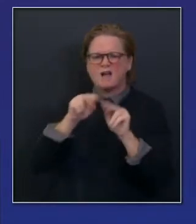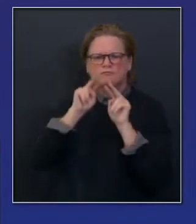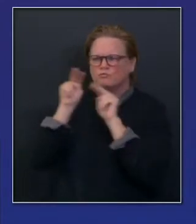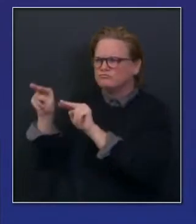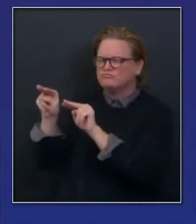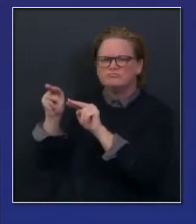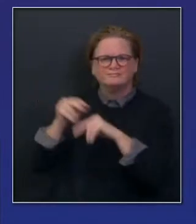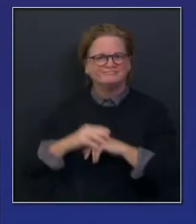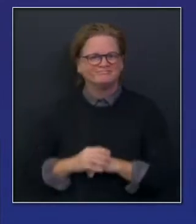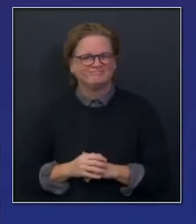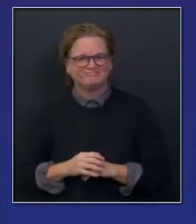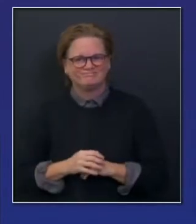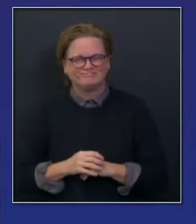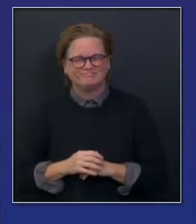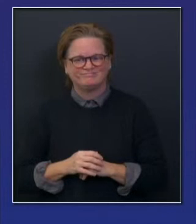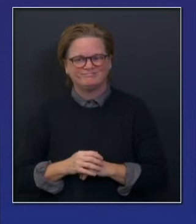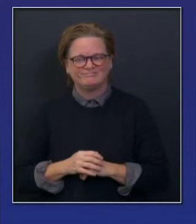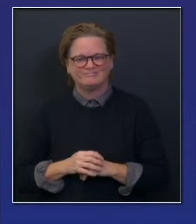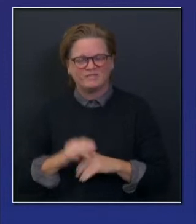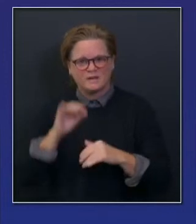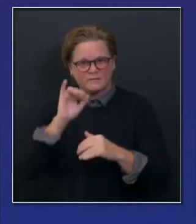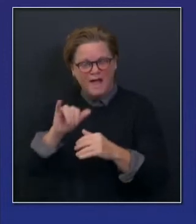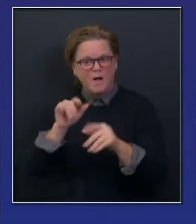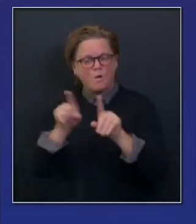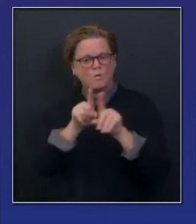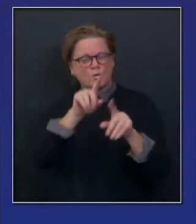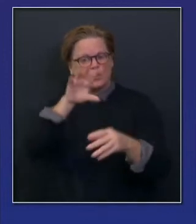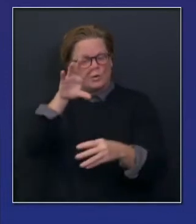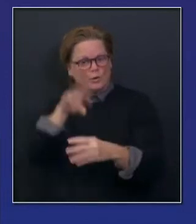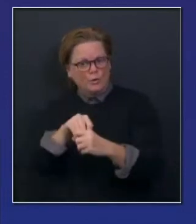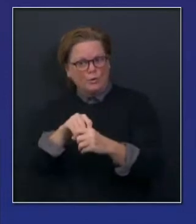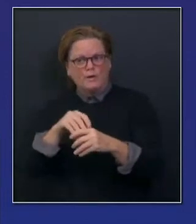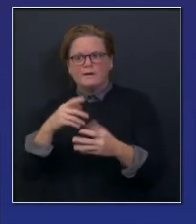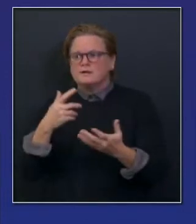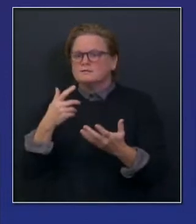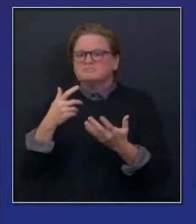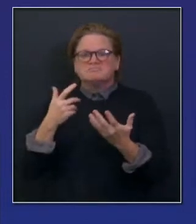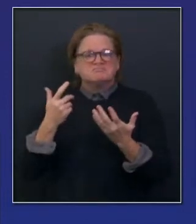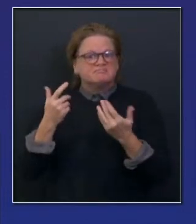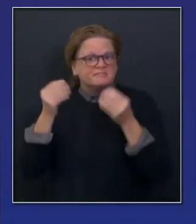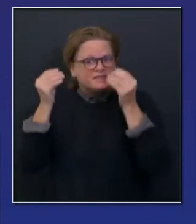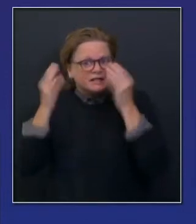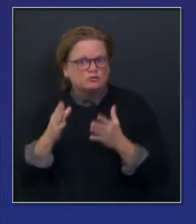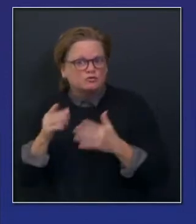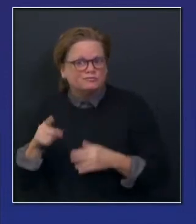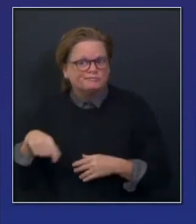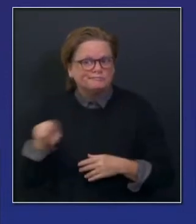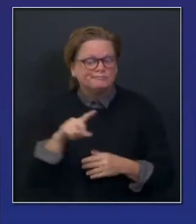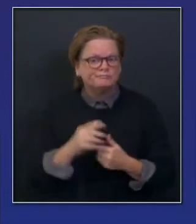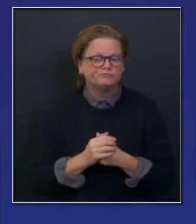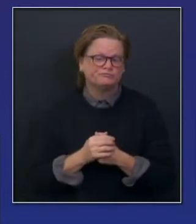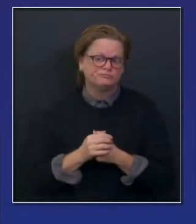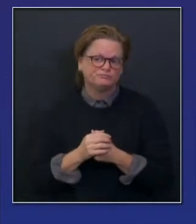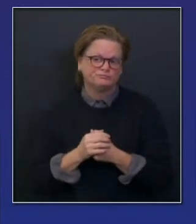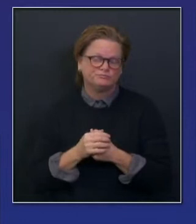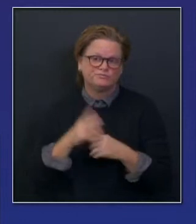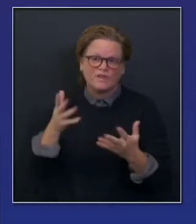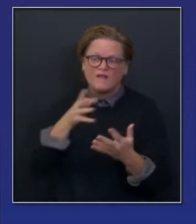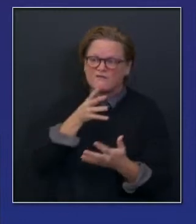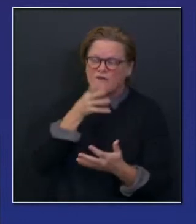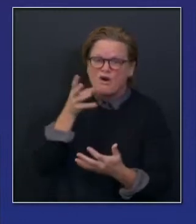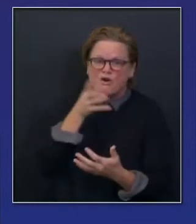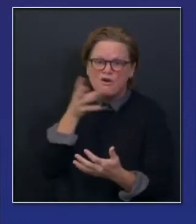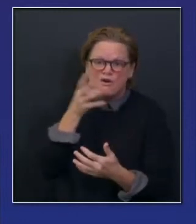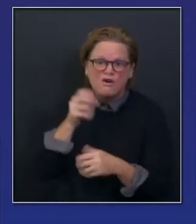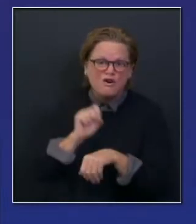universe, which includes discussions around teachers, which includes discussions around farm workers, which